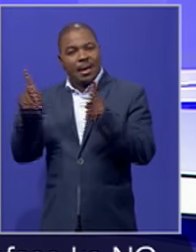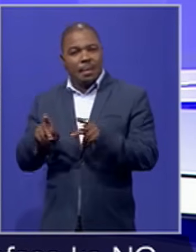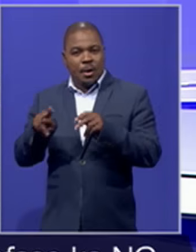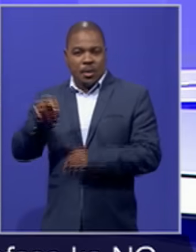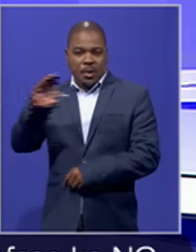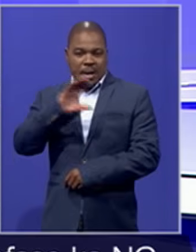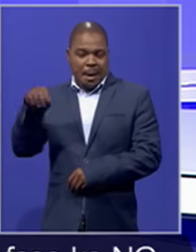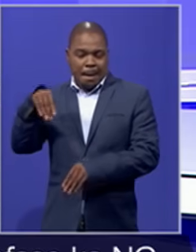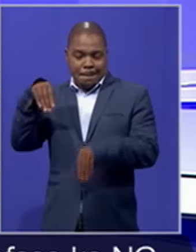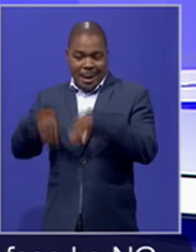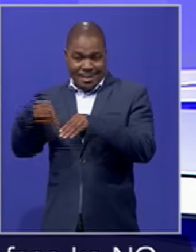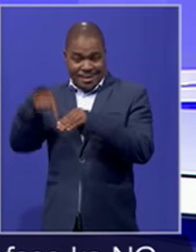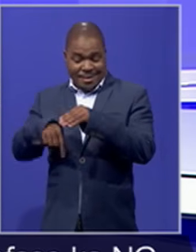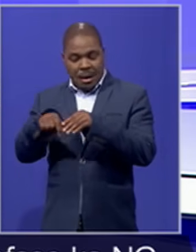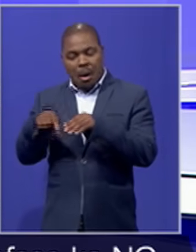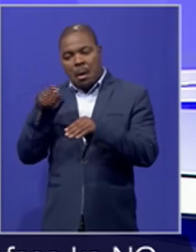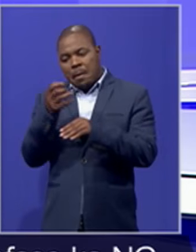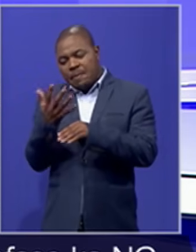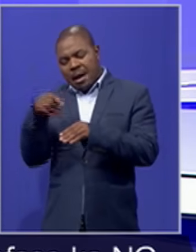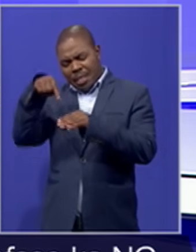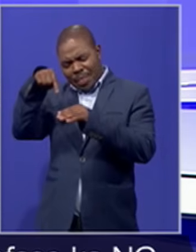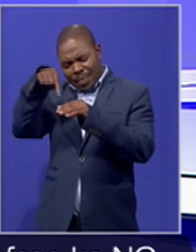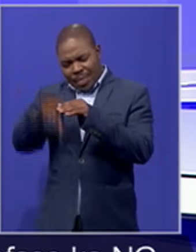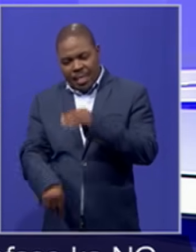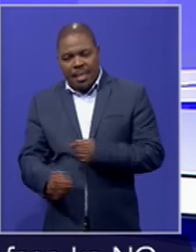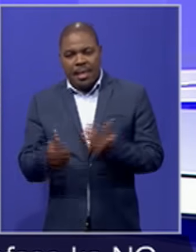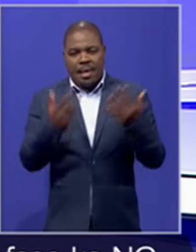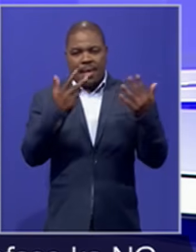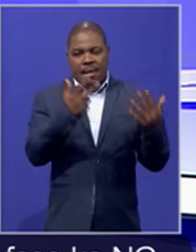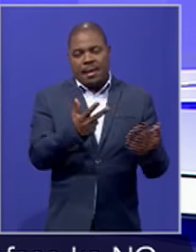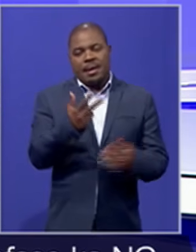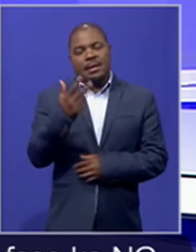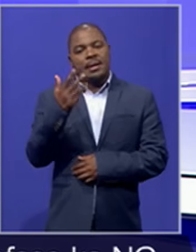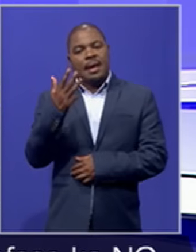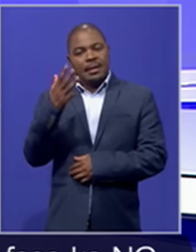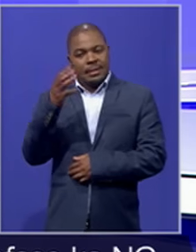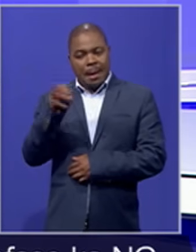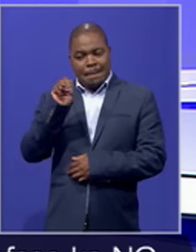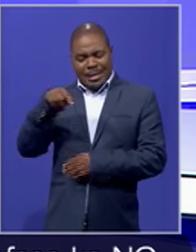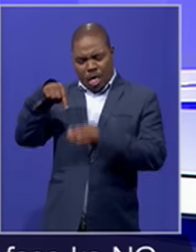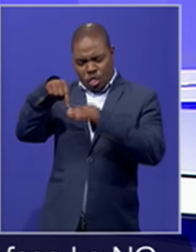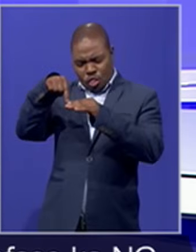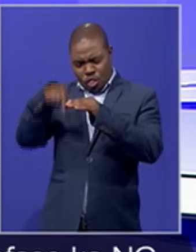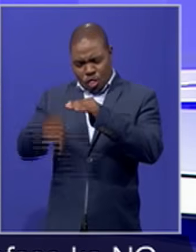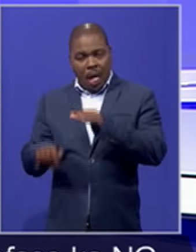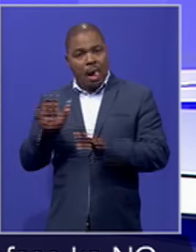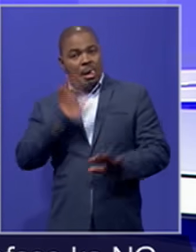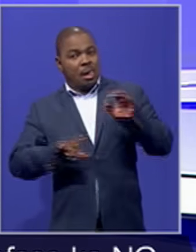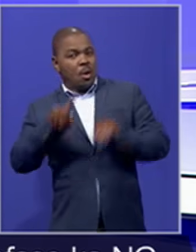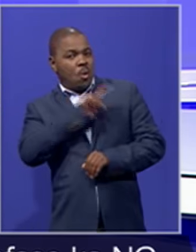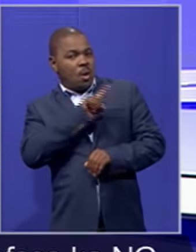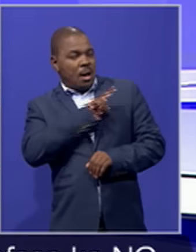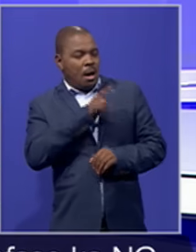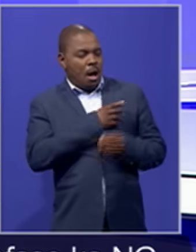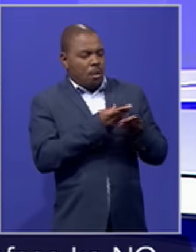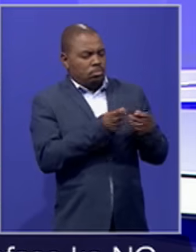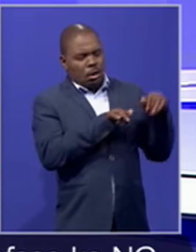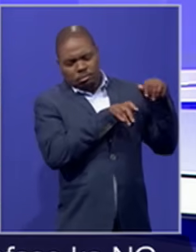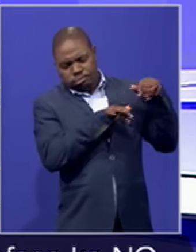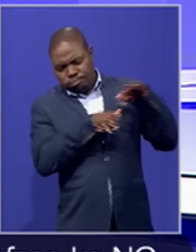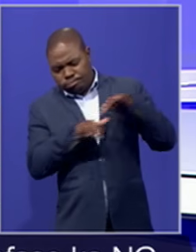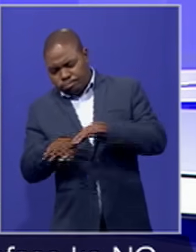Cape bao ba go begwago ba kgakgetšwe dimitara tša makgolo a seswai le masomesenyane ka tlase morago ga kotsi ya go kgerega ga leraga